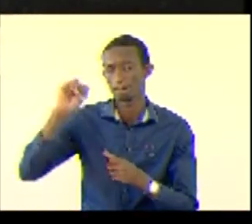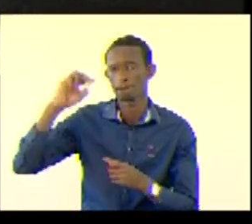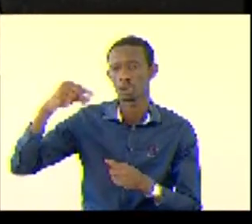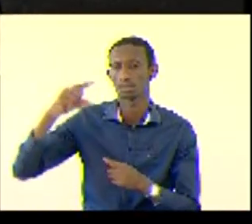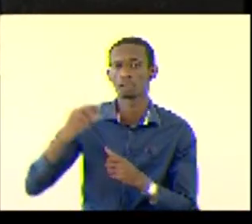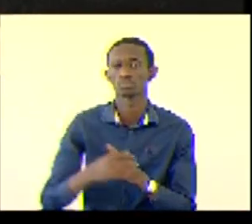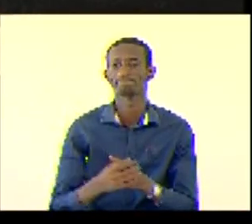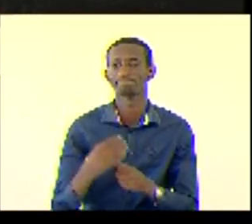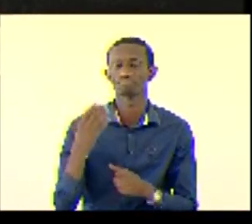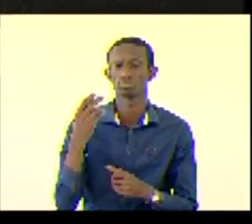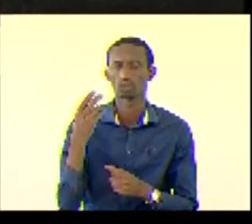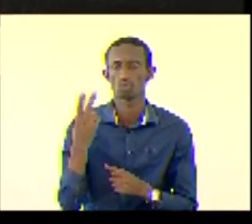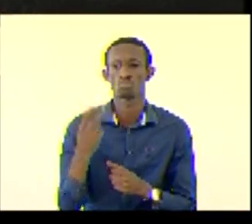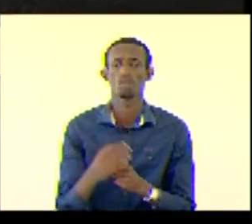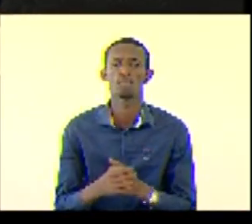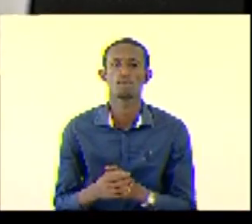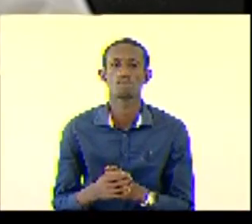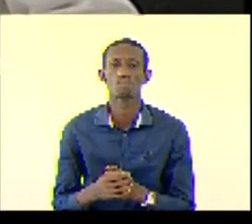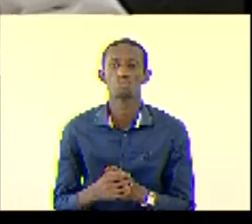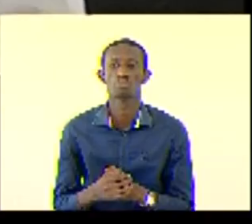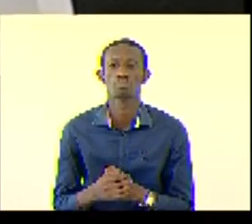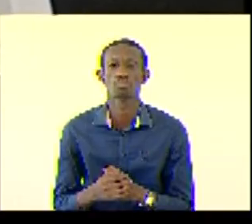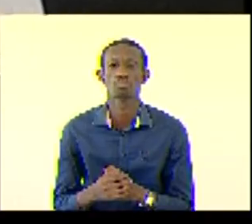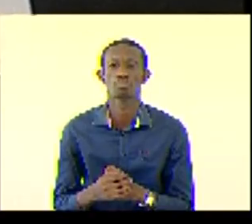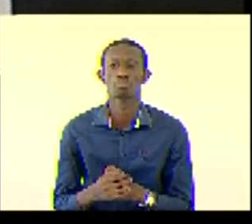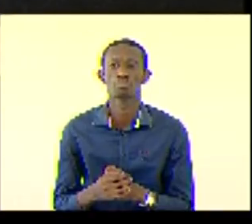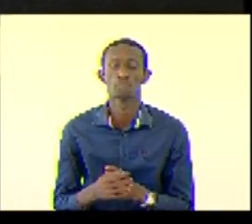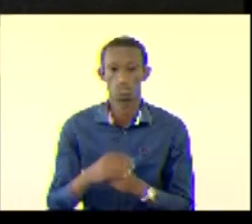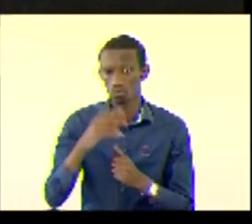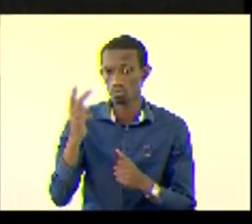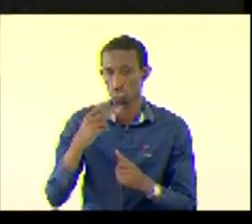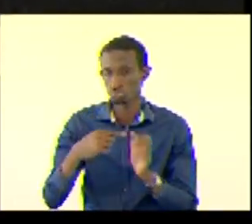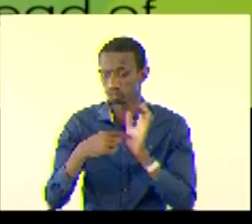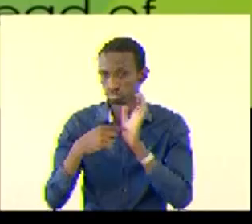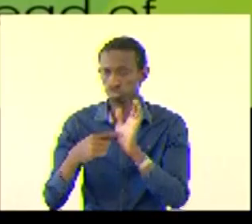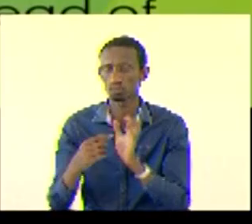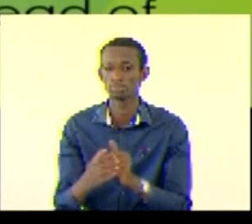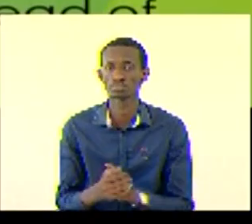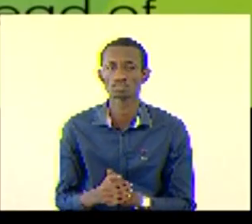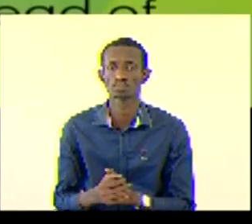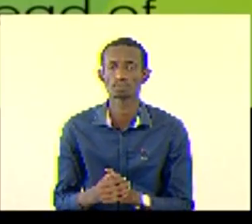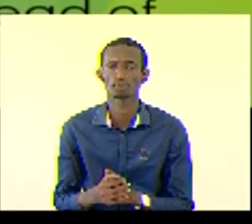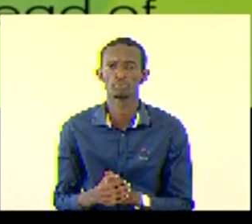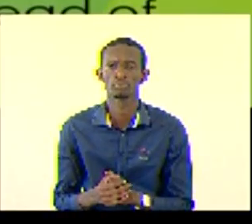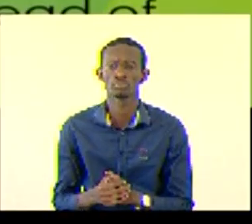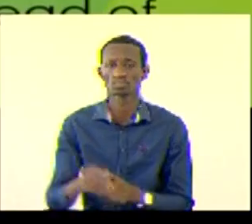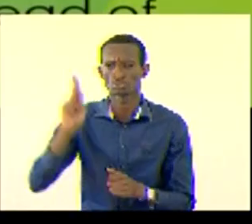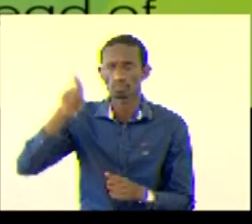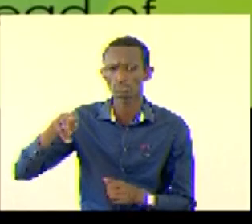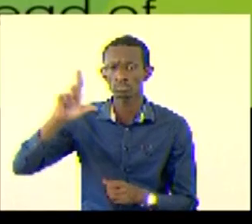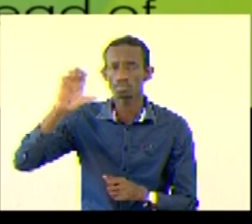the reaction that is showing the decomposition. Plot a graph of volume of gas